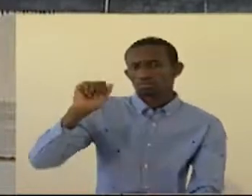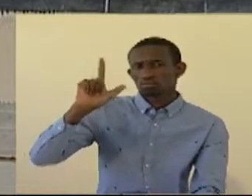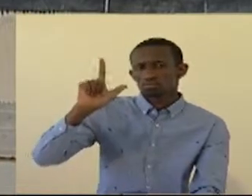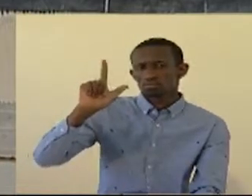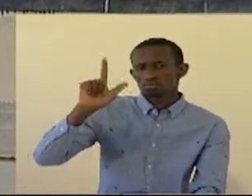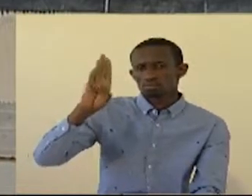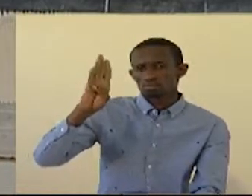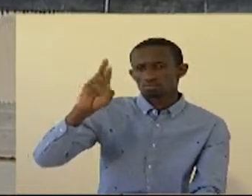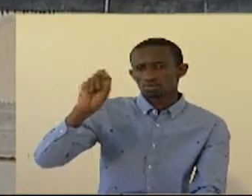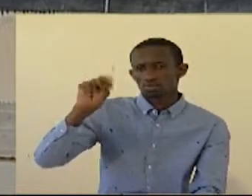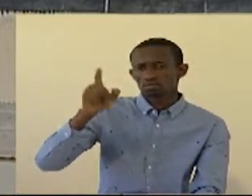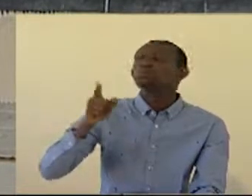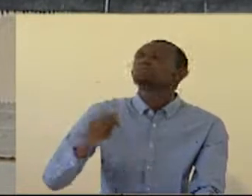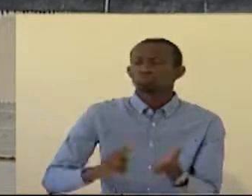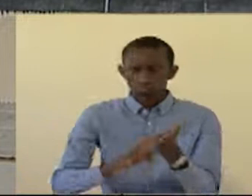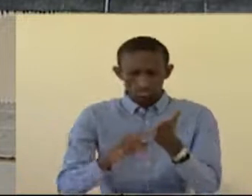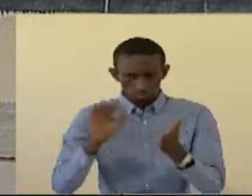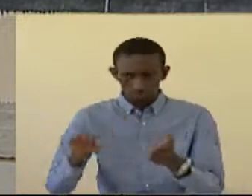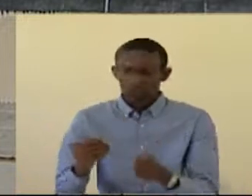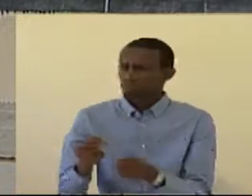you use the silver